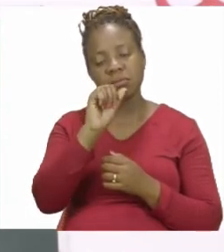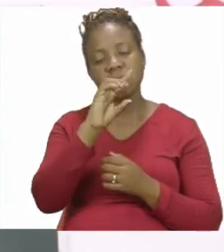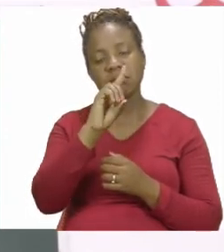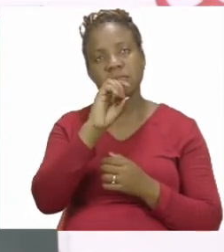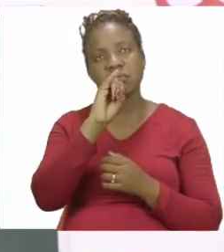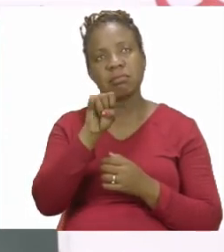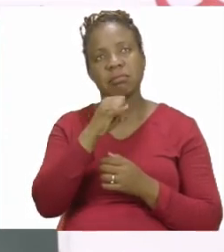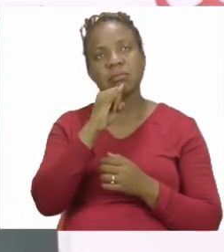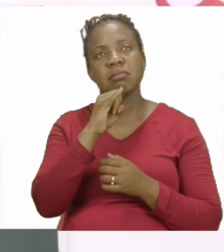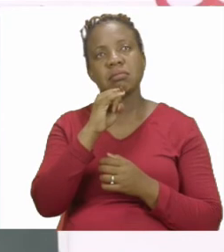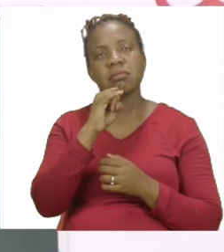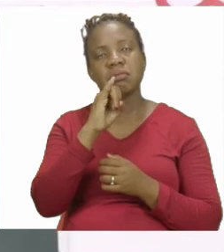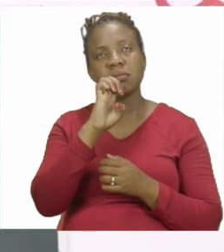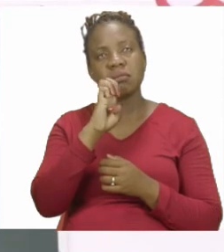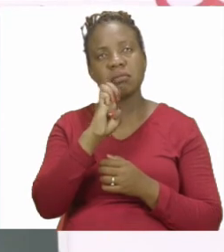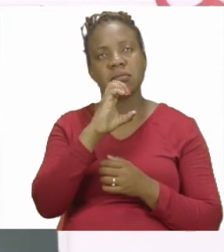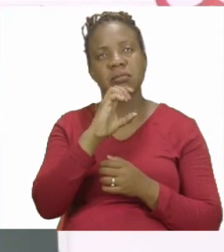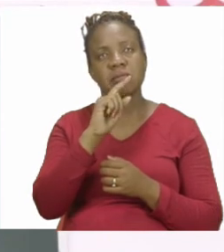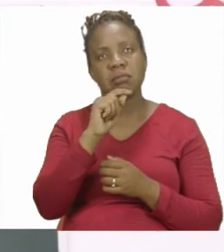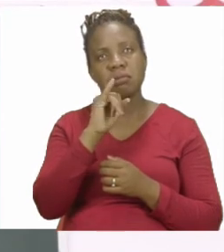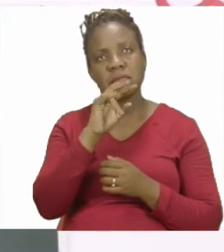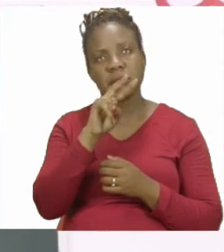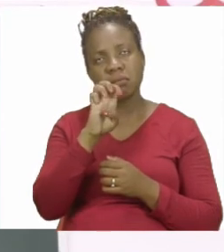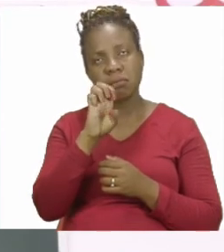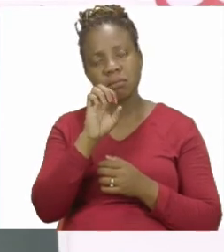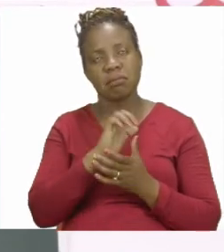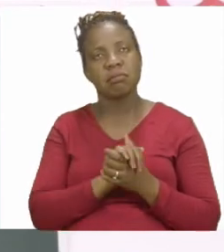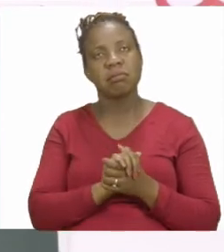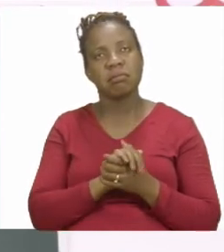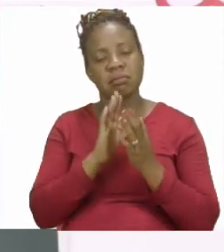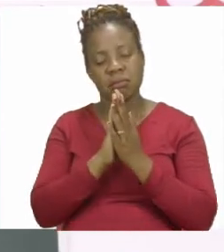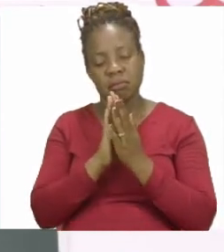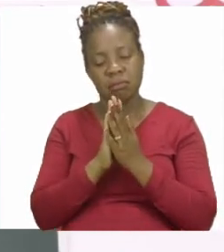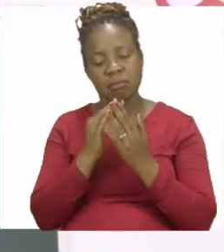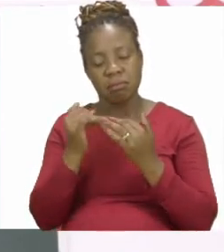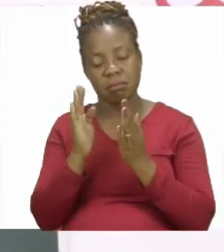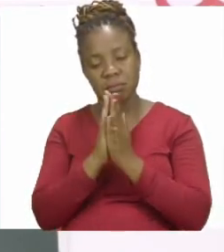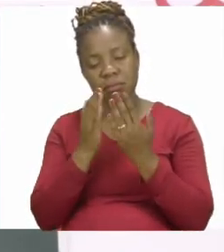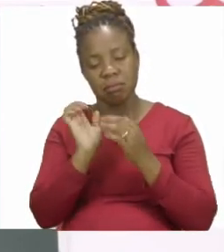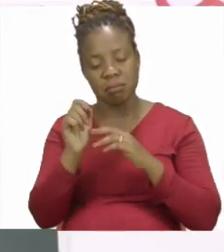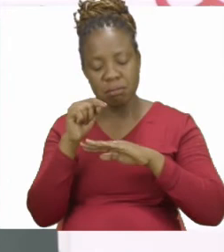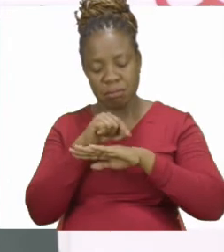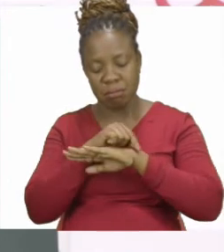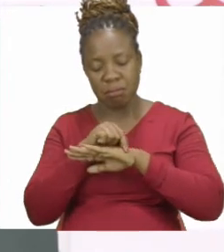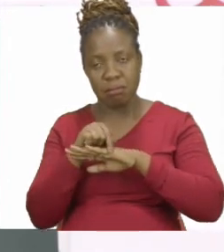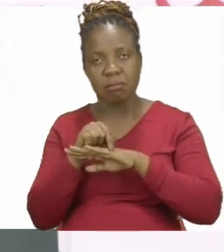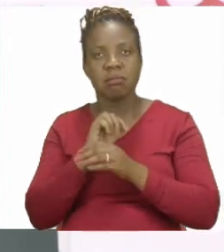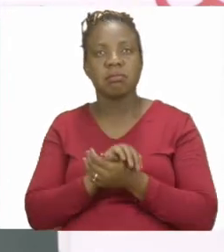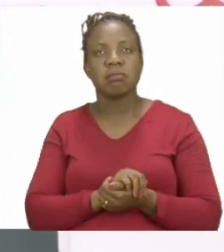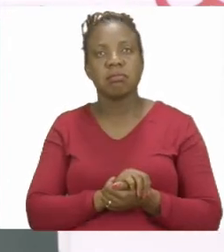and underline your adjective. There you go. So now we